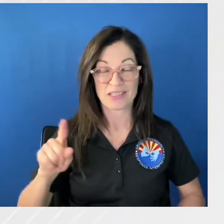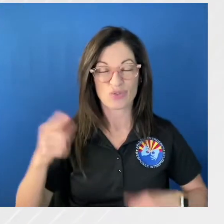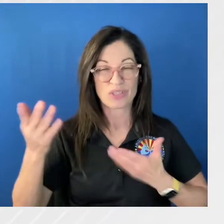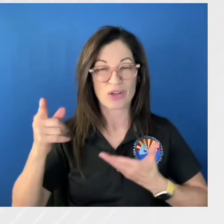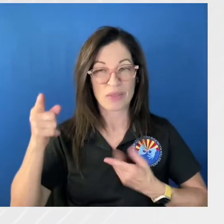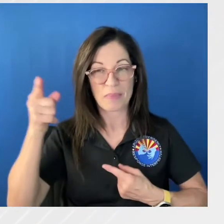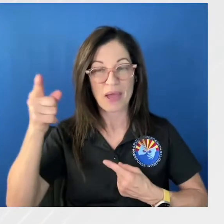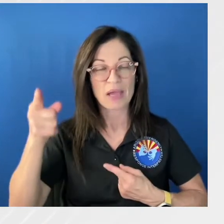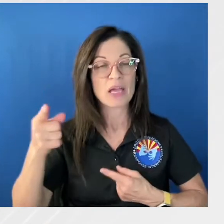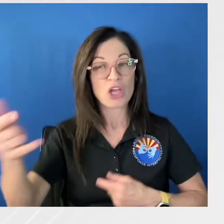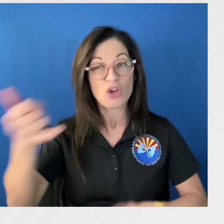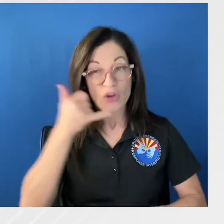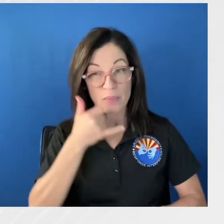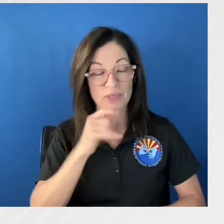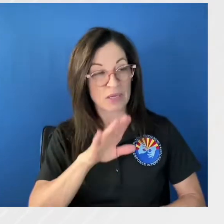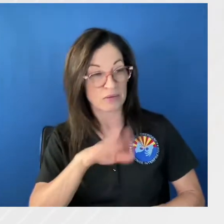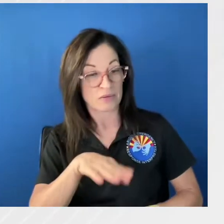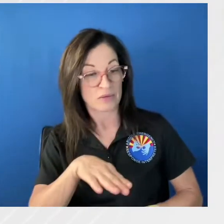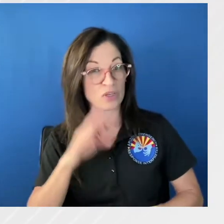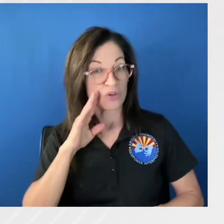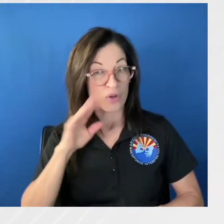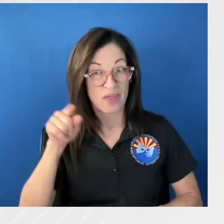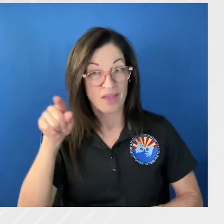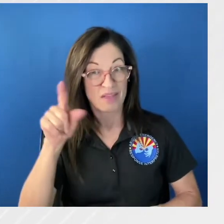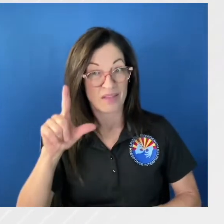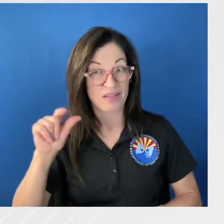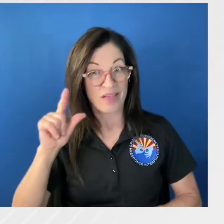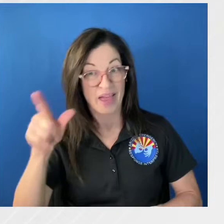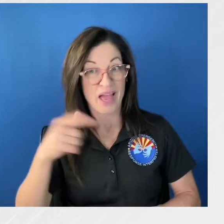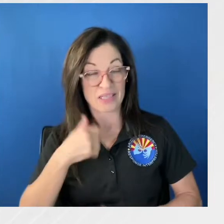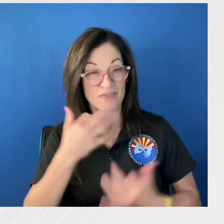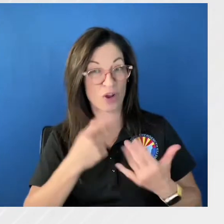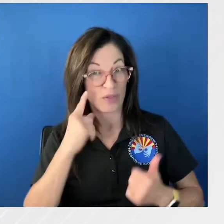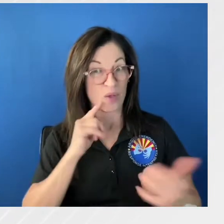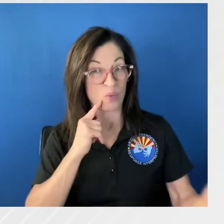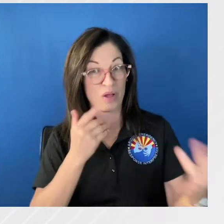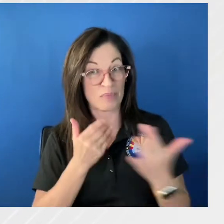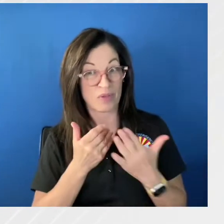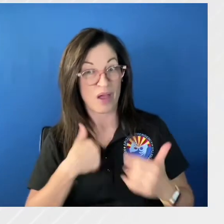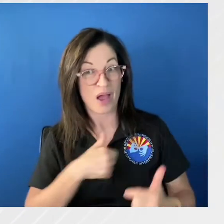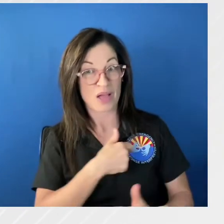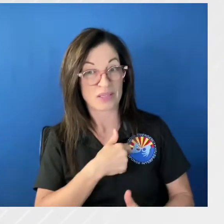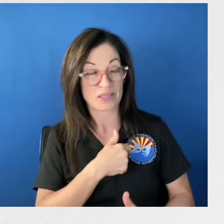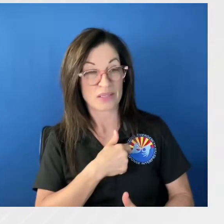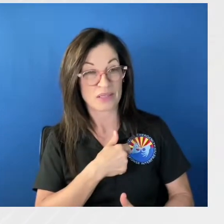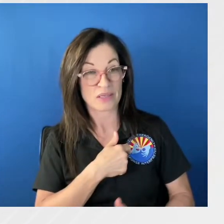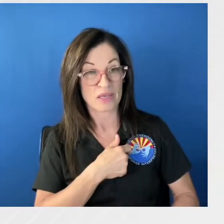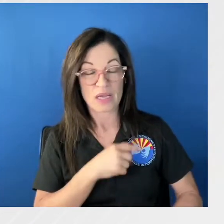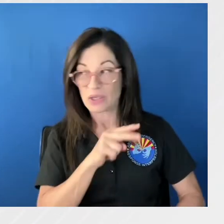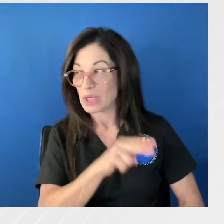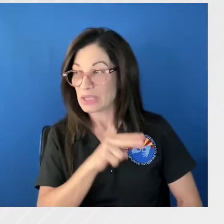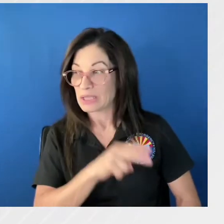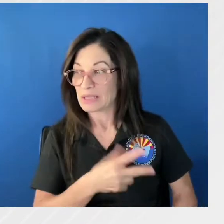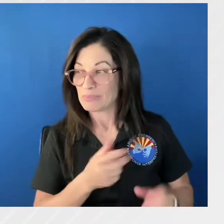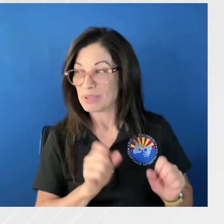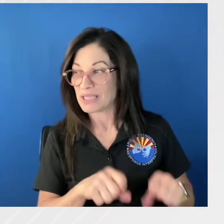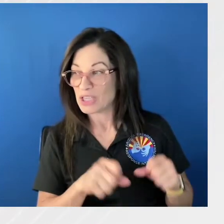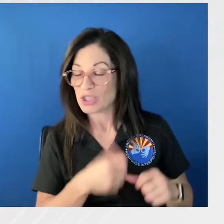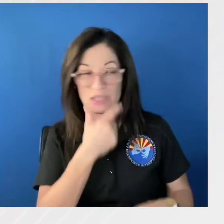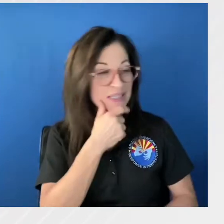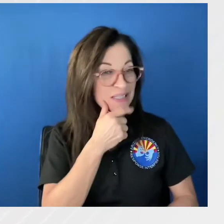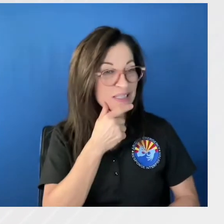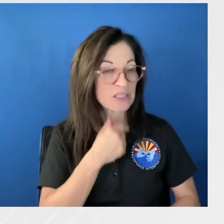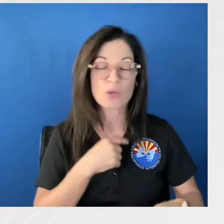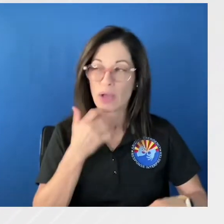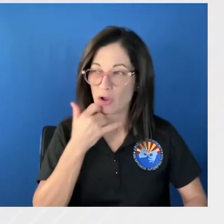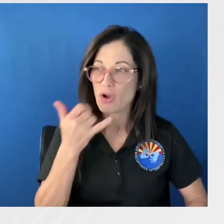called me, goes, hey, you know, the Angeles got a fire. Do you think that's going to come our way? And he's looking at it, and he goes, there's potential. So I get on the phone.